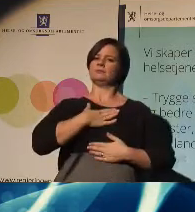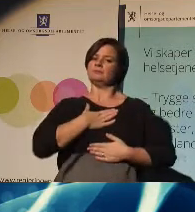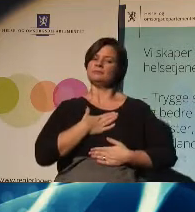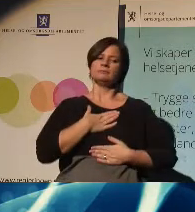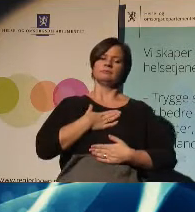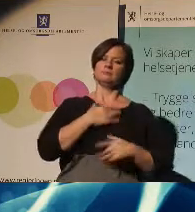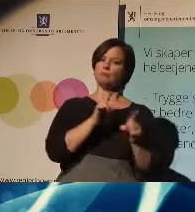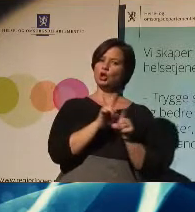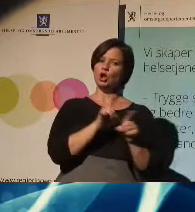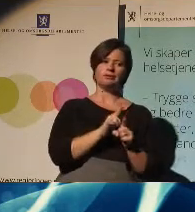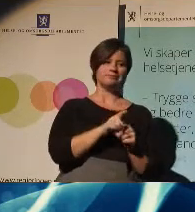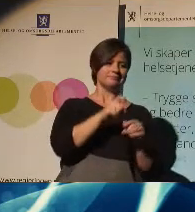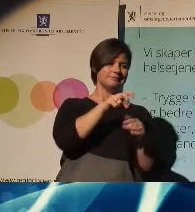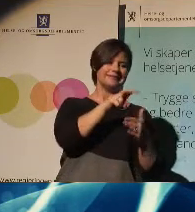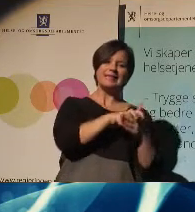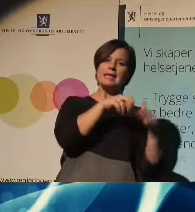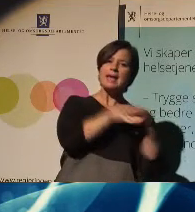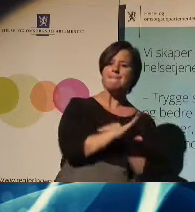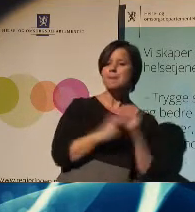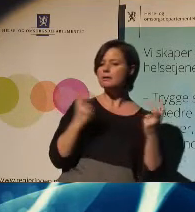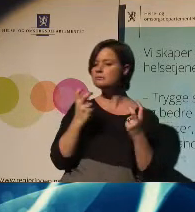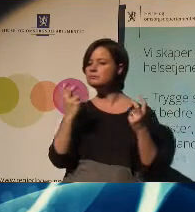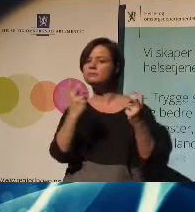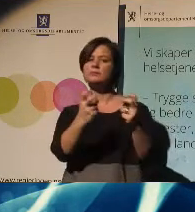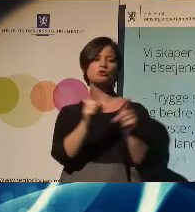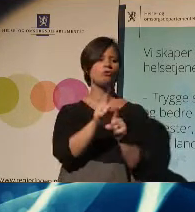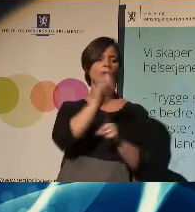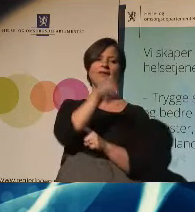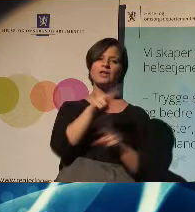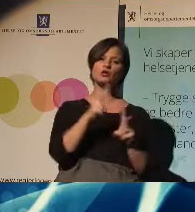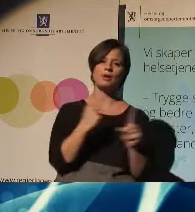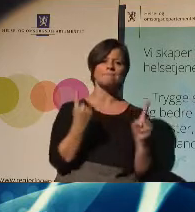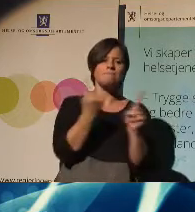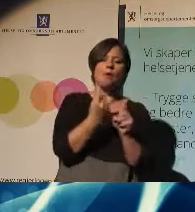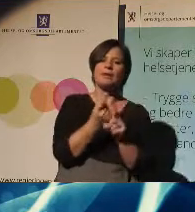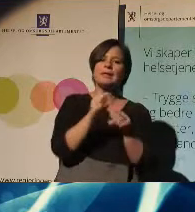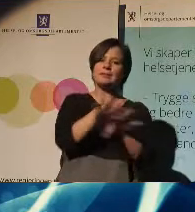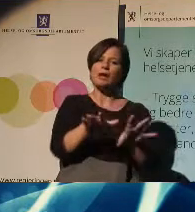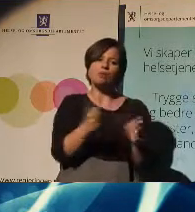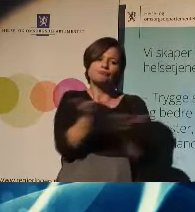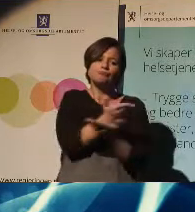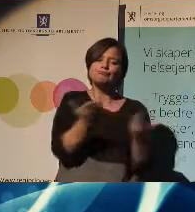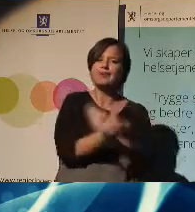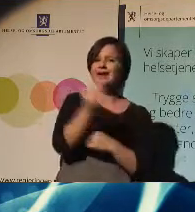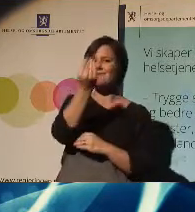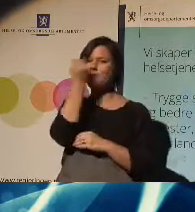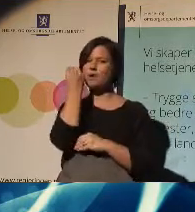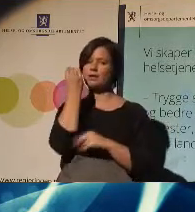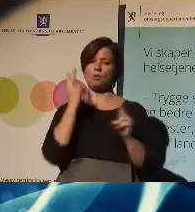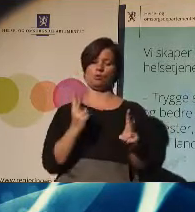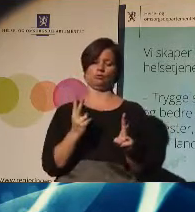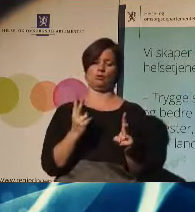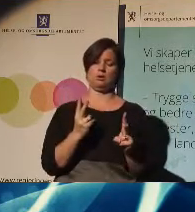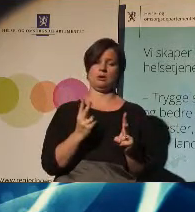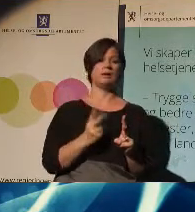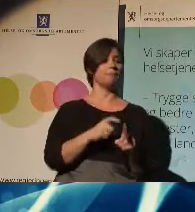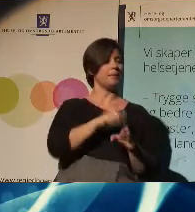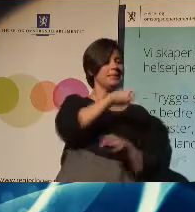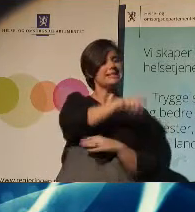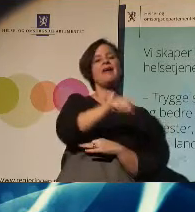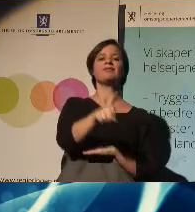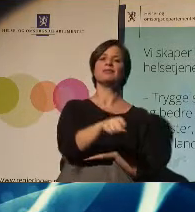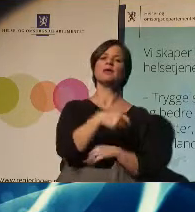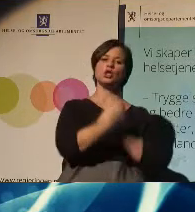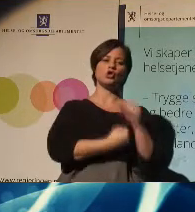own home. And people can introduce themselves, share their passion and experience, and patients make a weighted decision